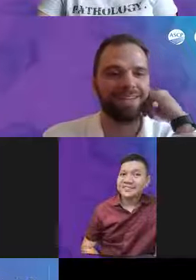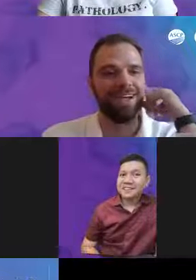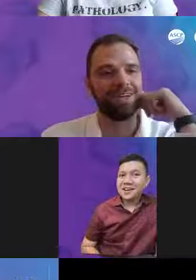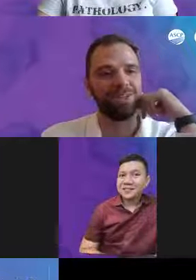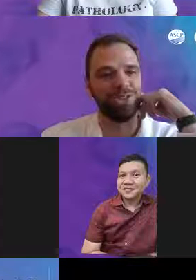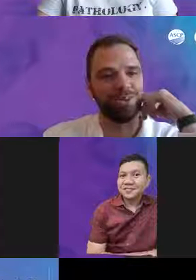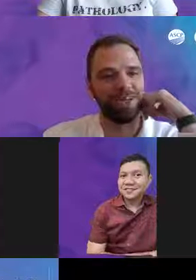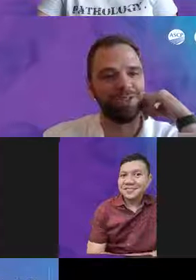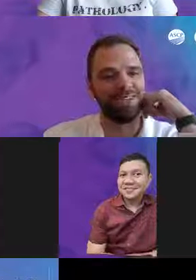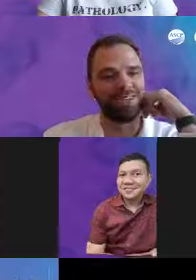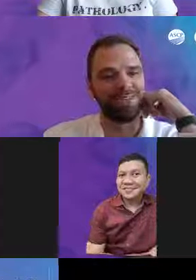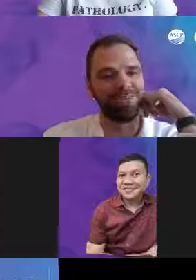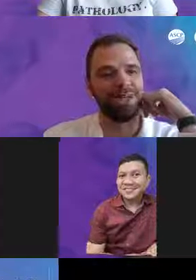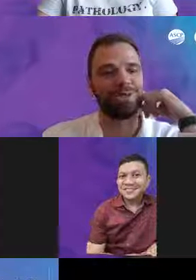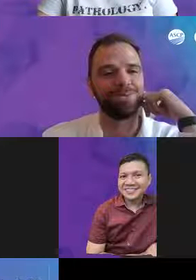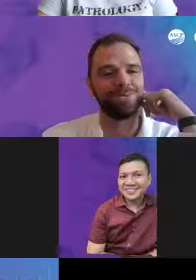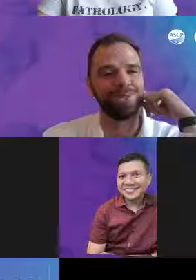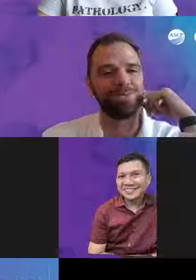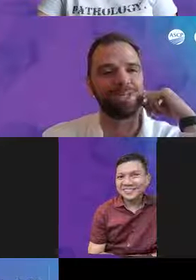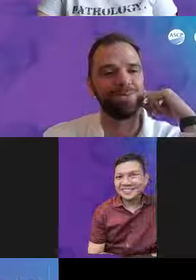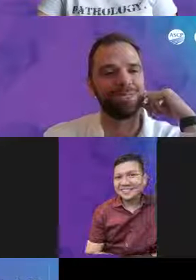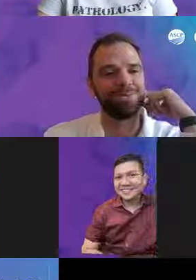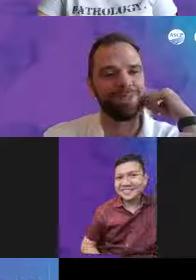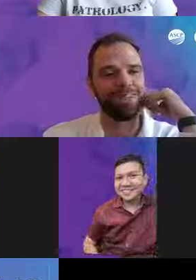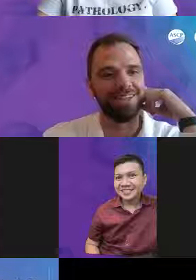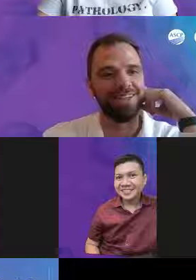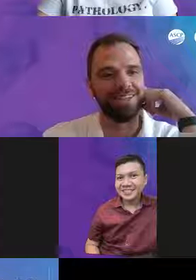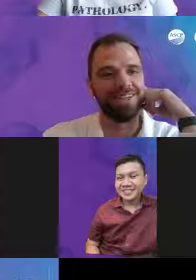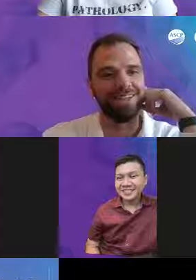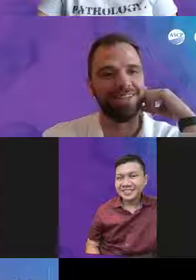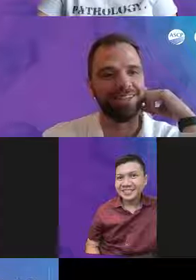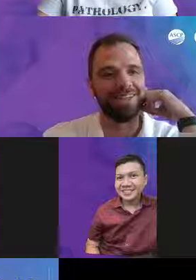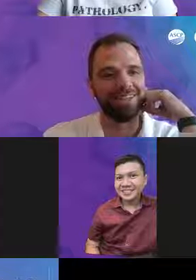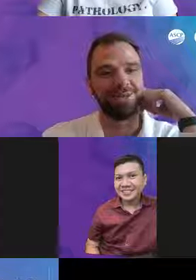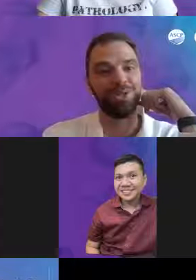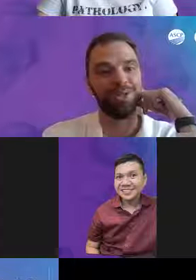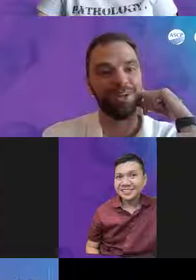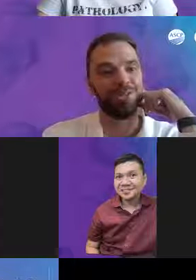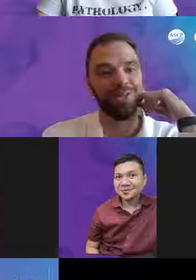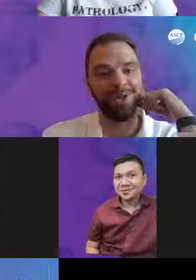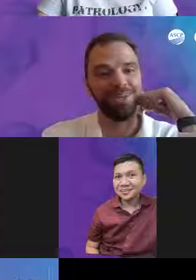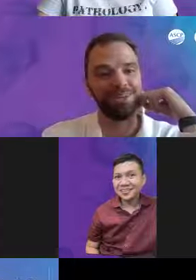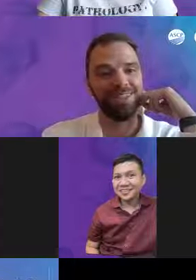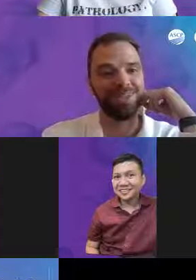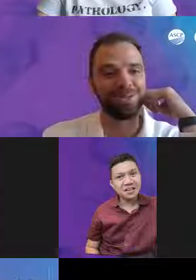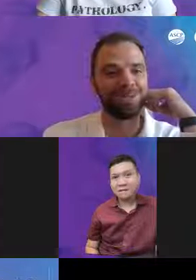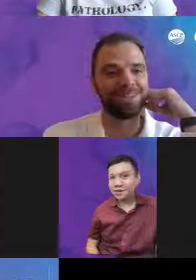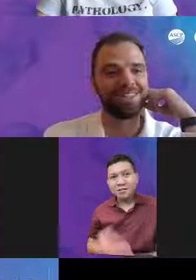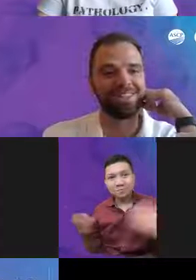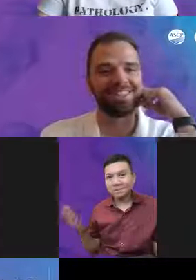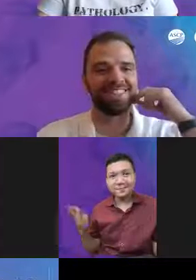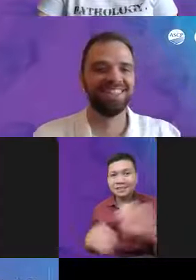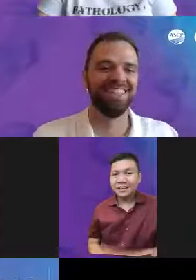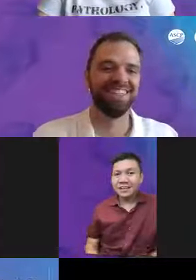Whoa. Yeah, I haven't gotten to do one, but I've gotten micro zoo specimens, but. Whoa. Yeah. So you never know when you'll need those